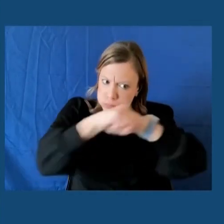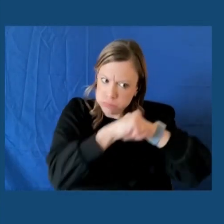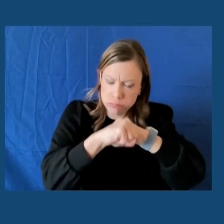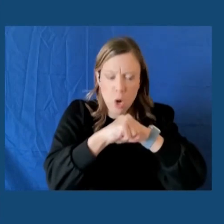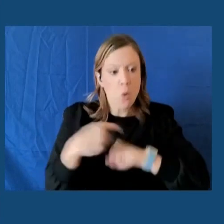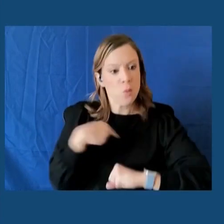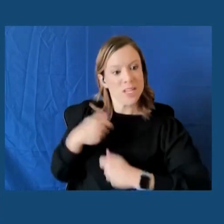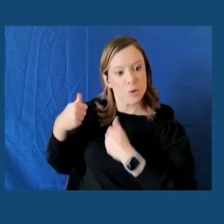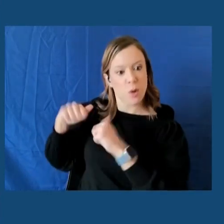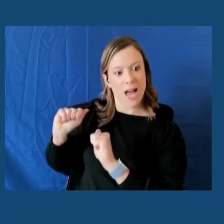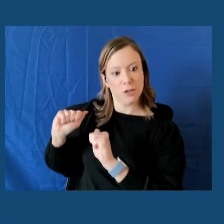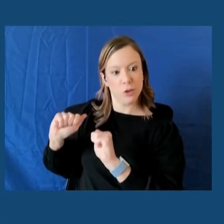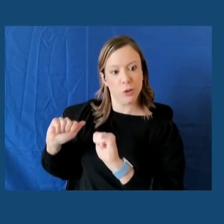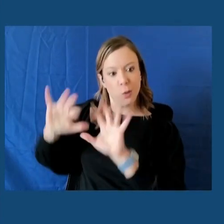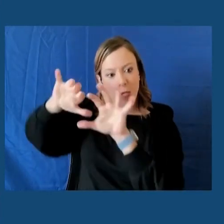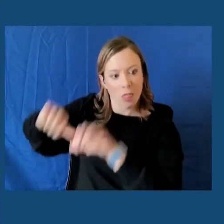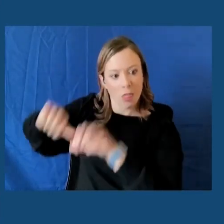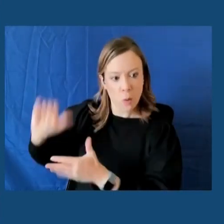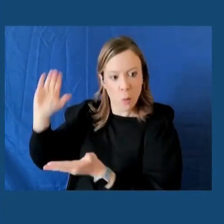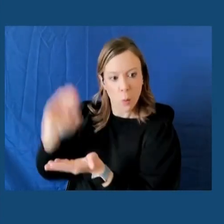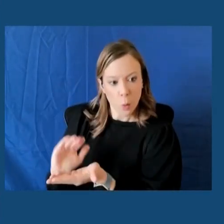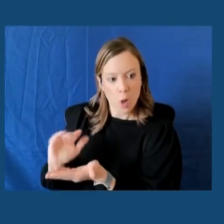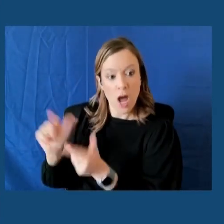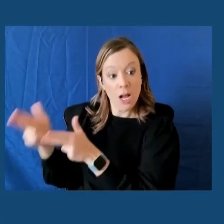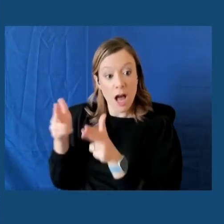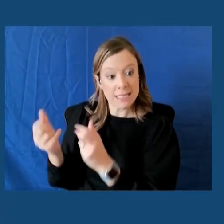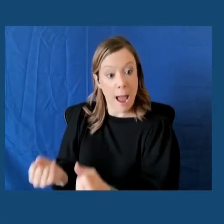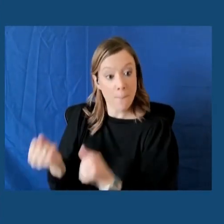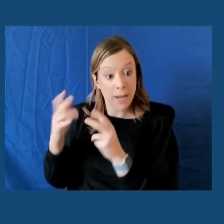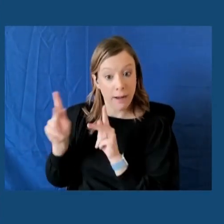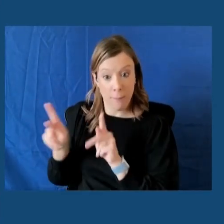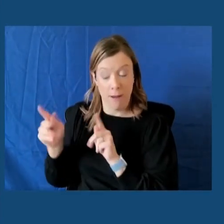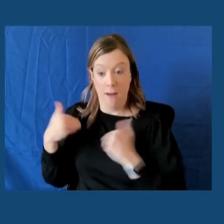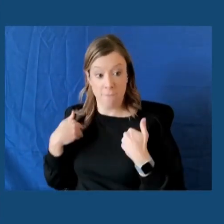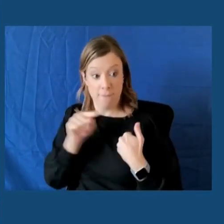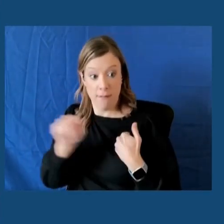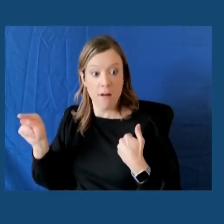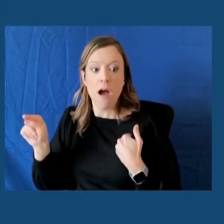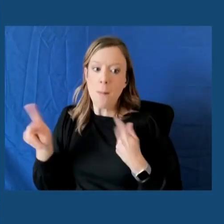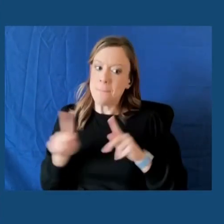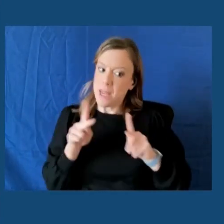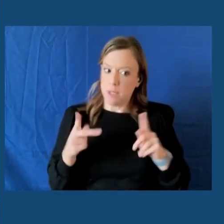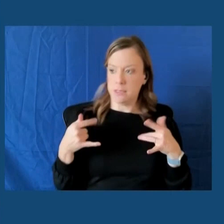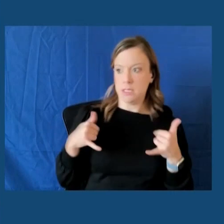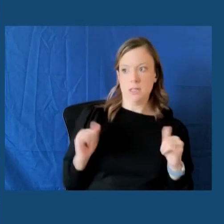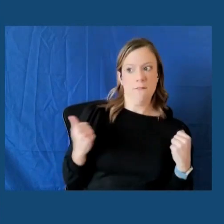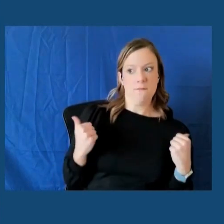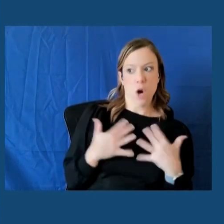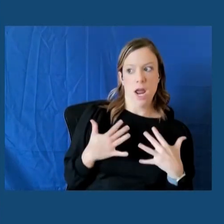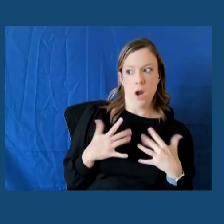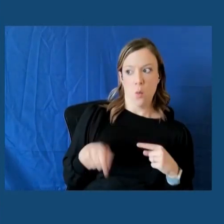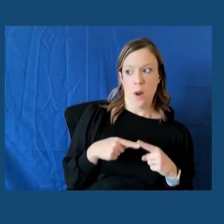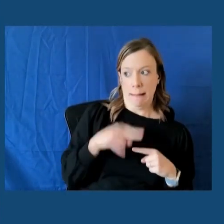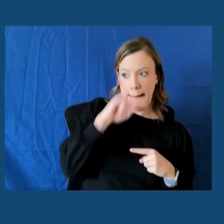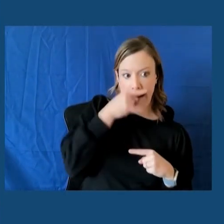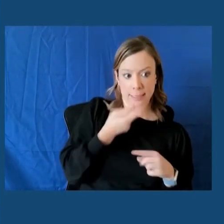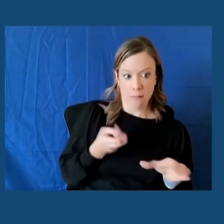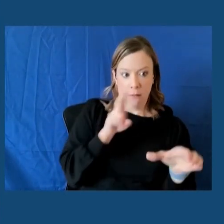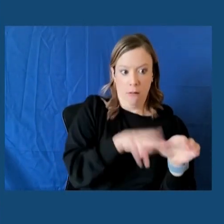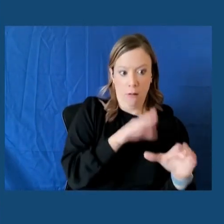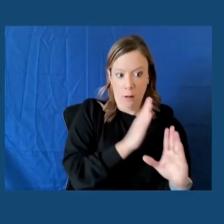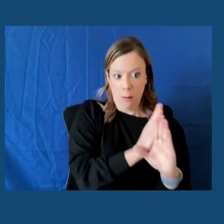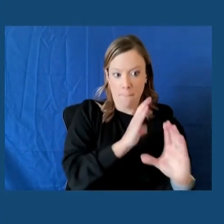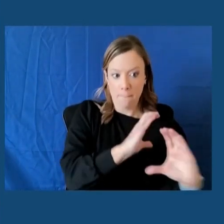streets, too many parents are still fearful as their children get on the bus each morning. And too